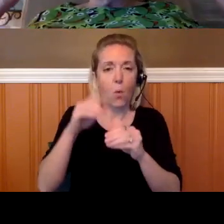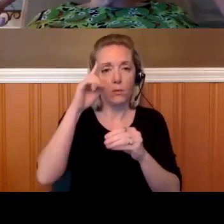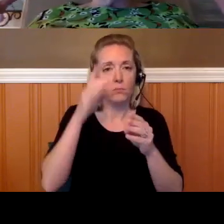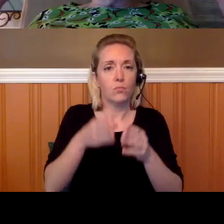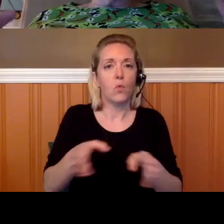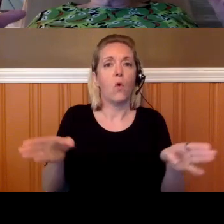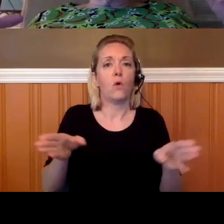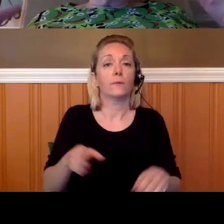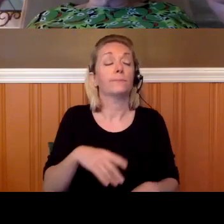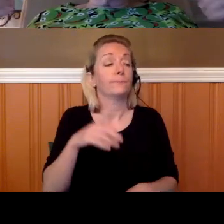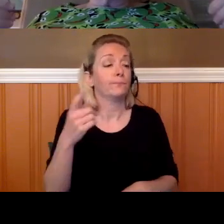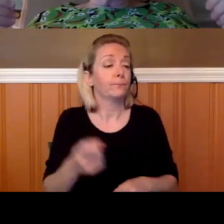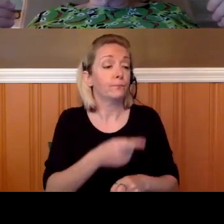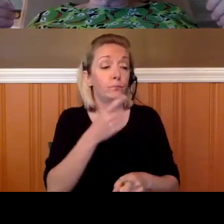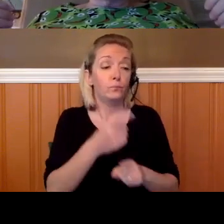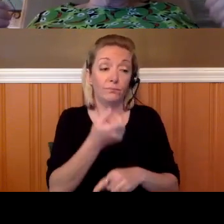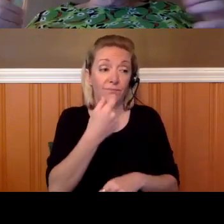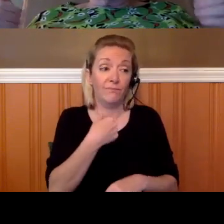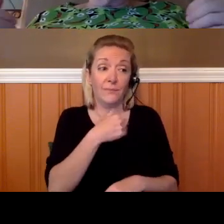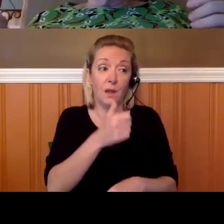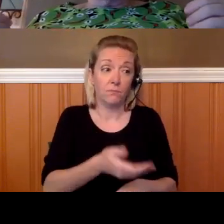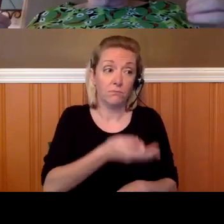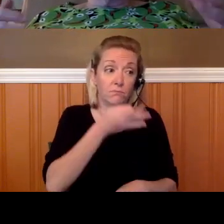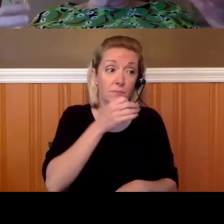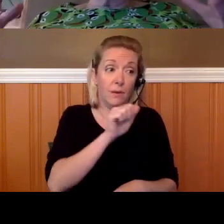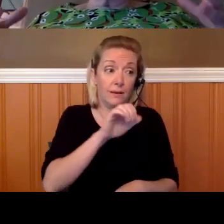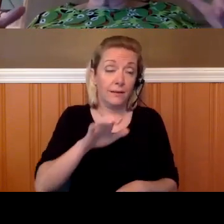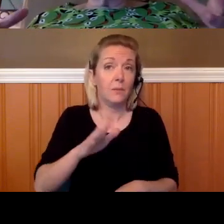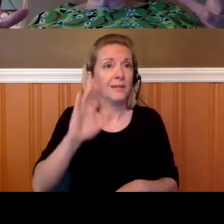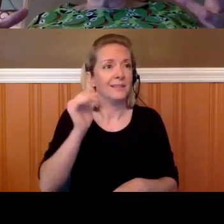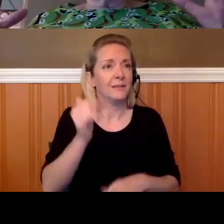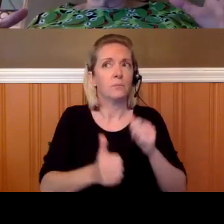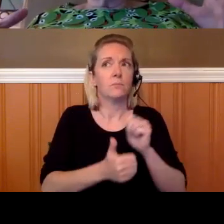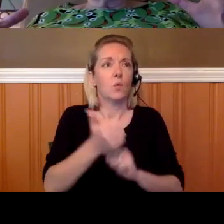I understand, and that's not my specialty, but the latest thing is that